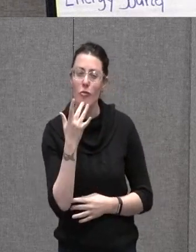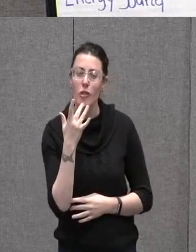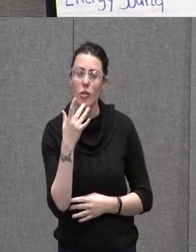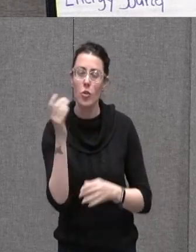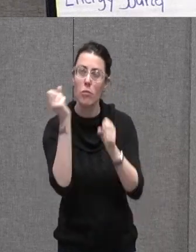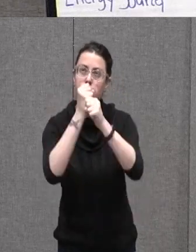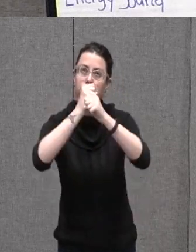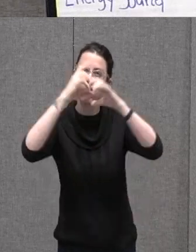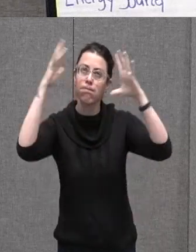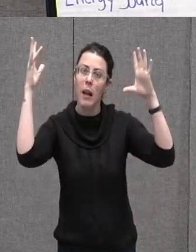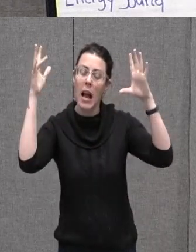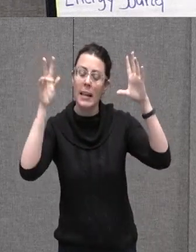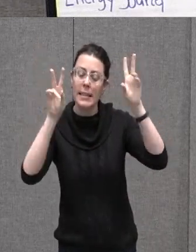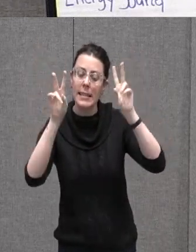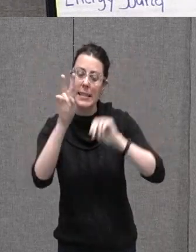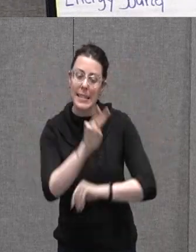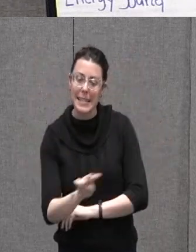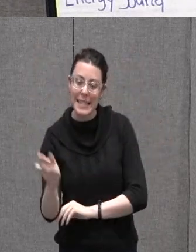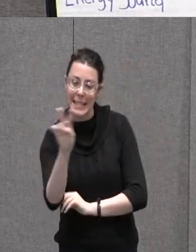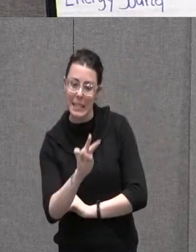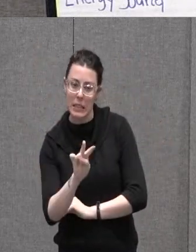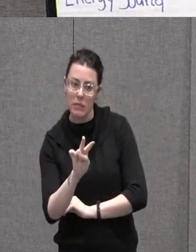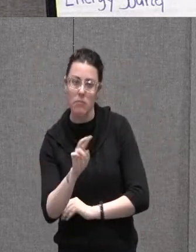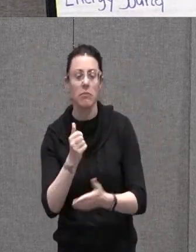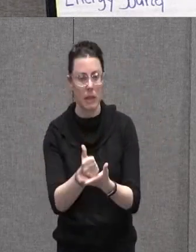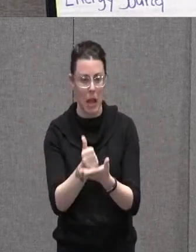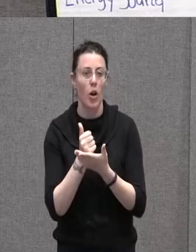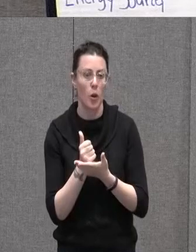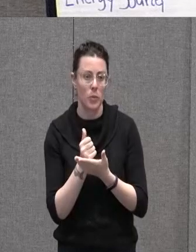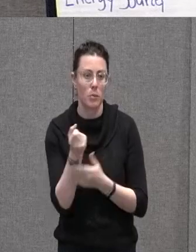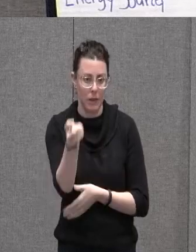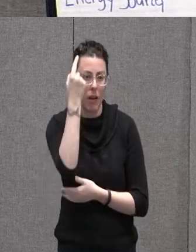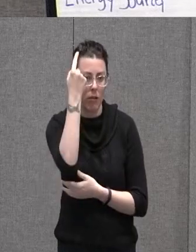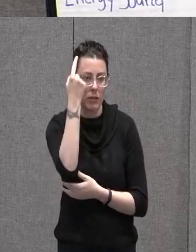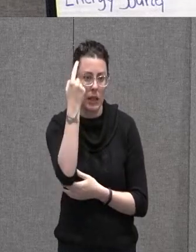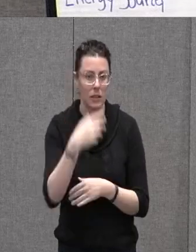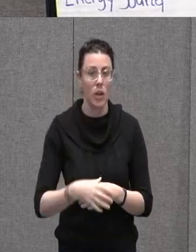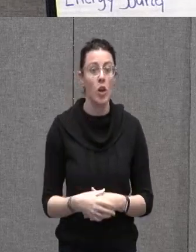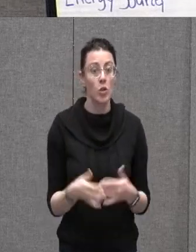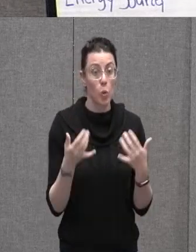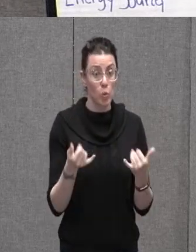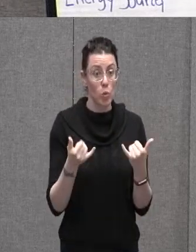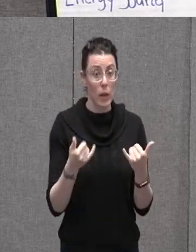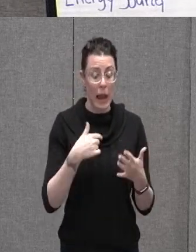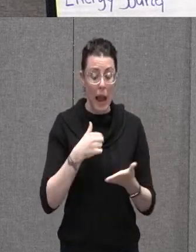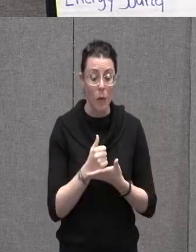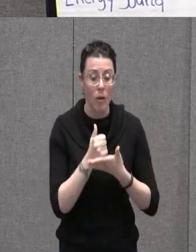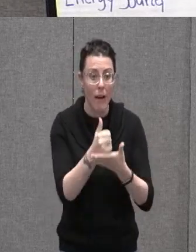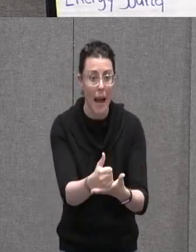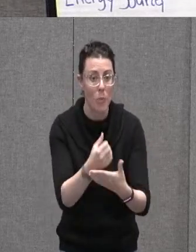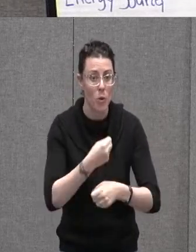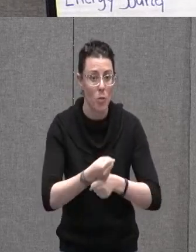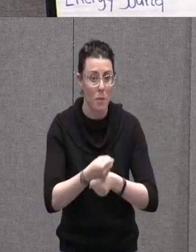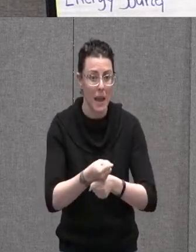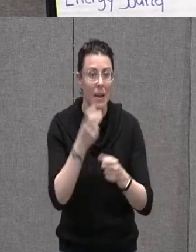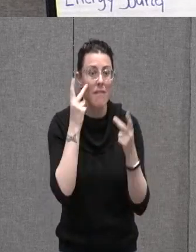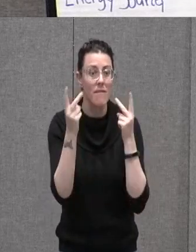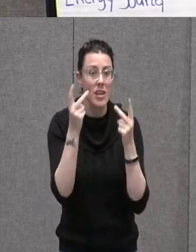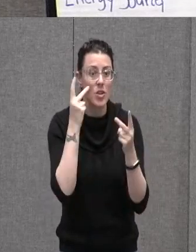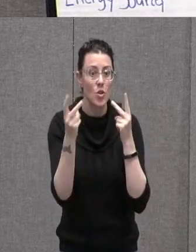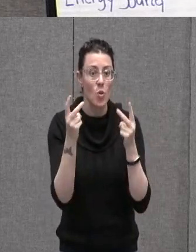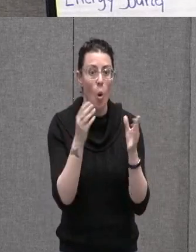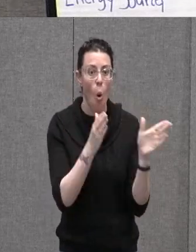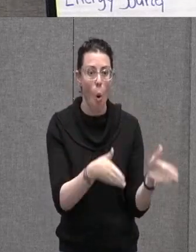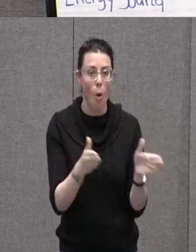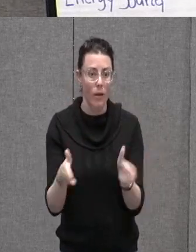So I'm going to help the students today. I'm going to help, and we're going to make some visual organizers. Oh, I like that. Have you heard of a visual organizer